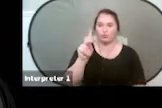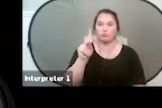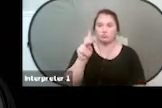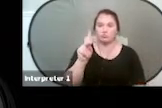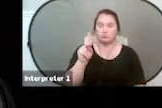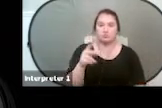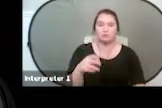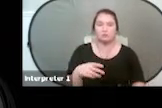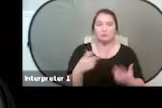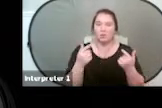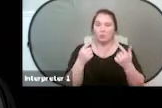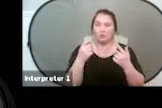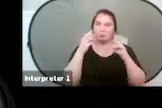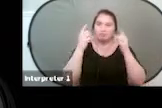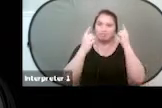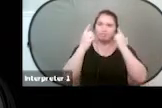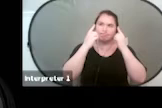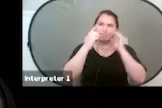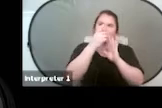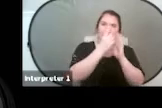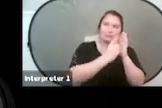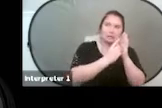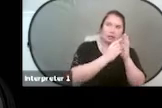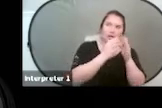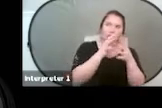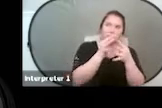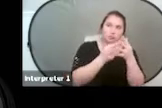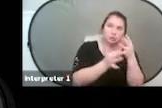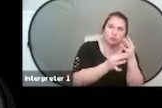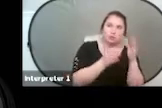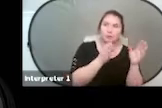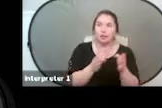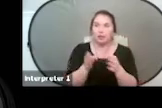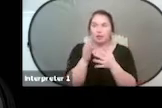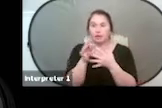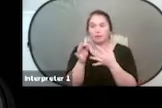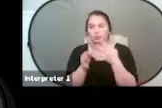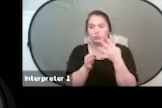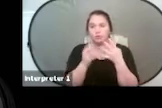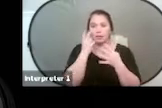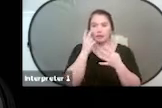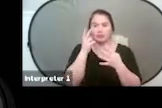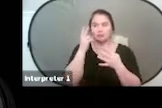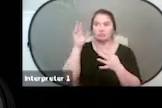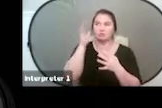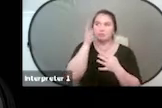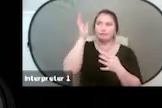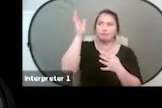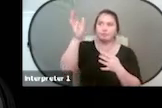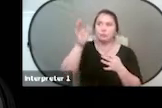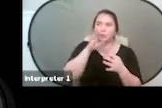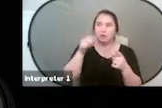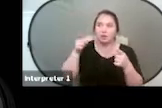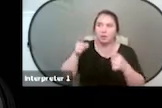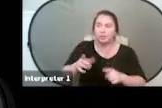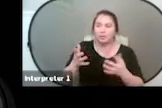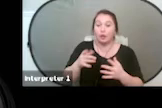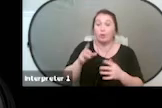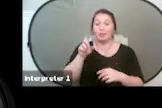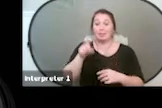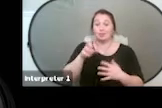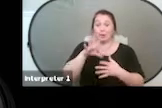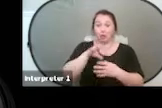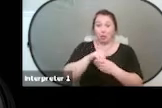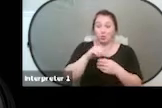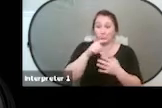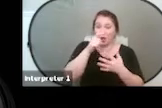consider design options or plan options, master plan, when we look at things long term, we want to look at a variety of things, everything